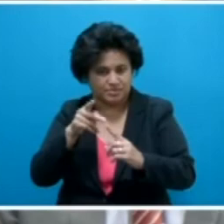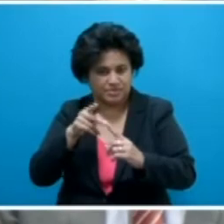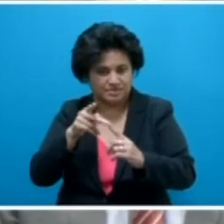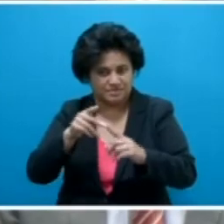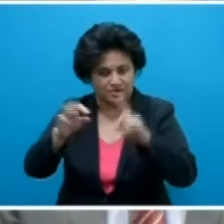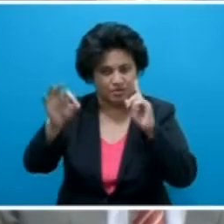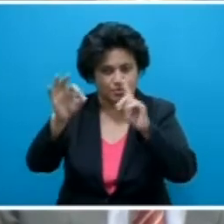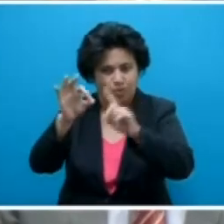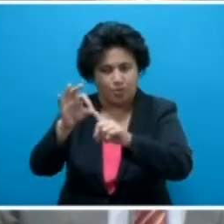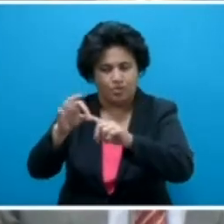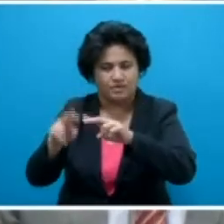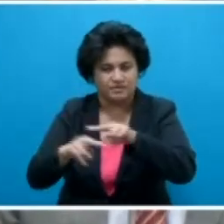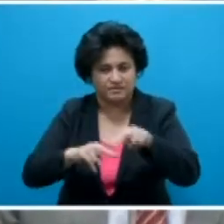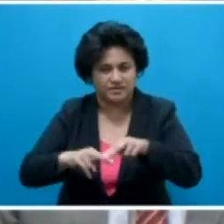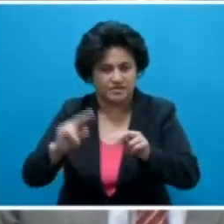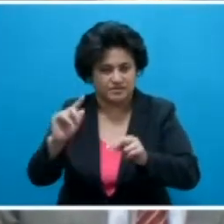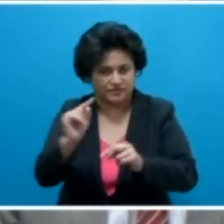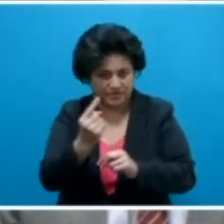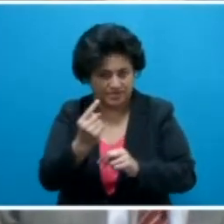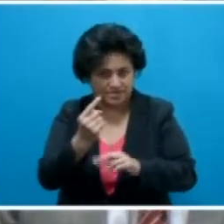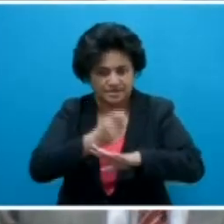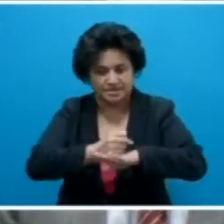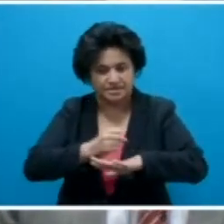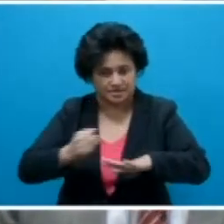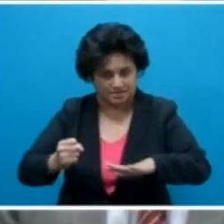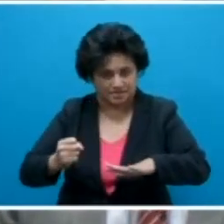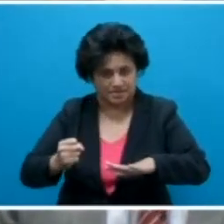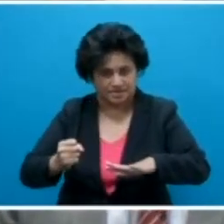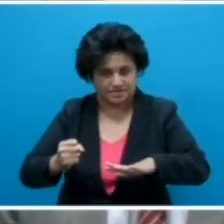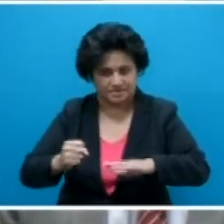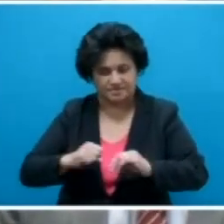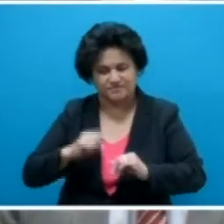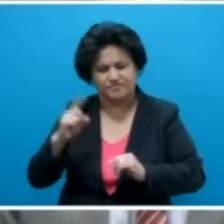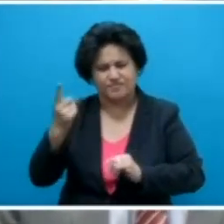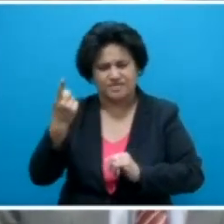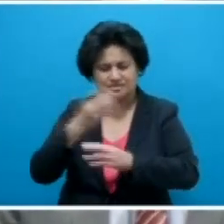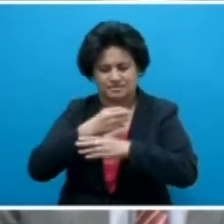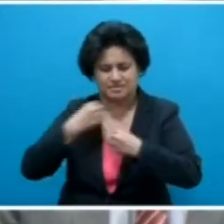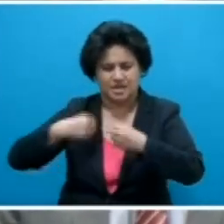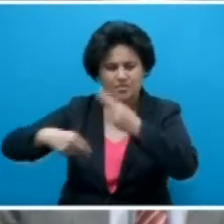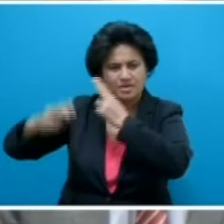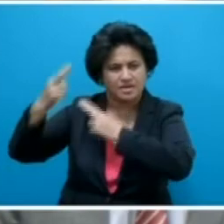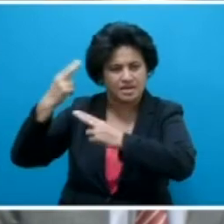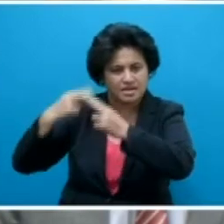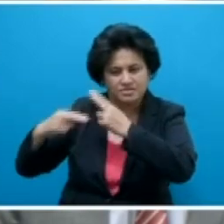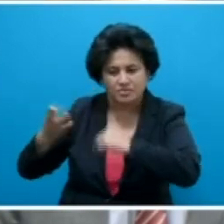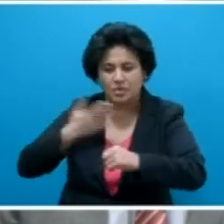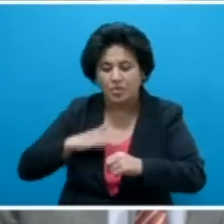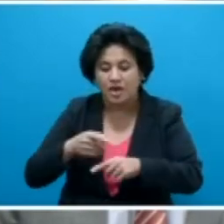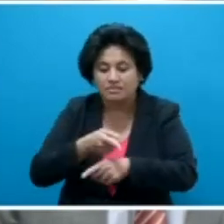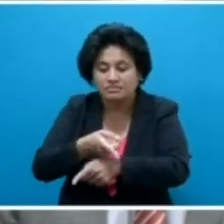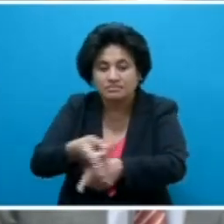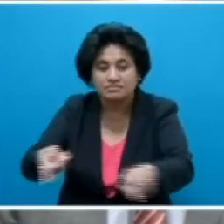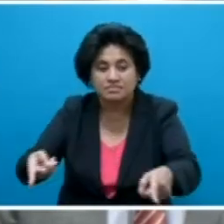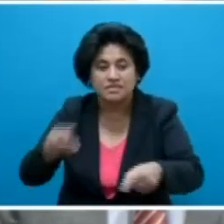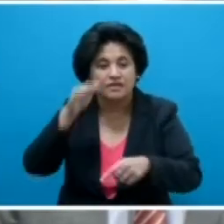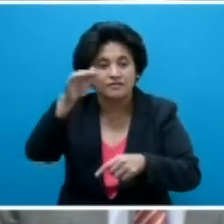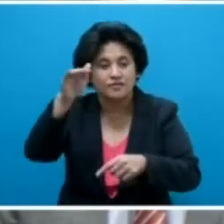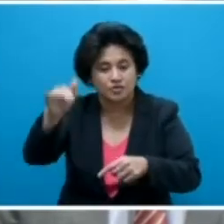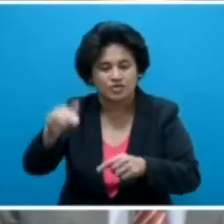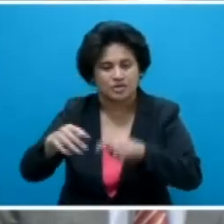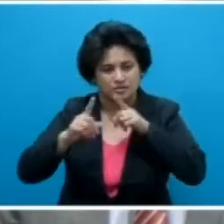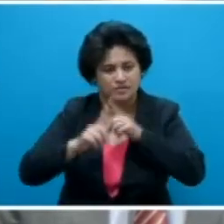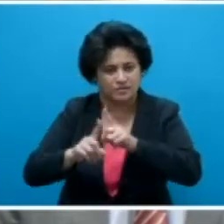achieve, a legacy etched in our history for our future generations to emulate and build on.